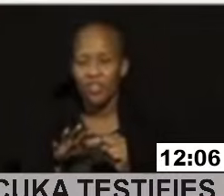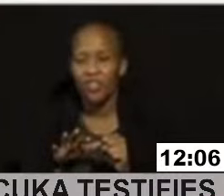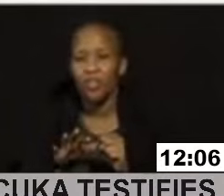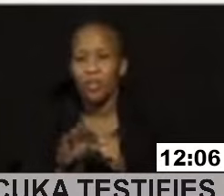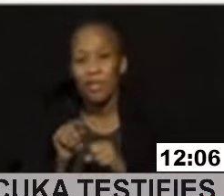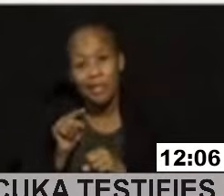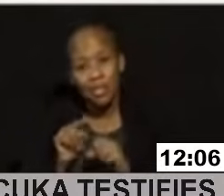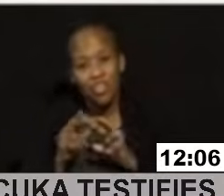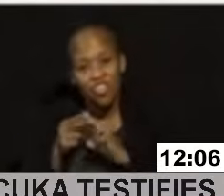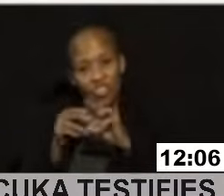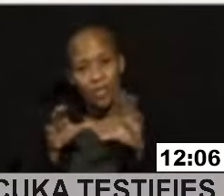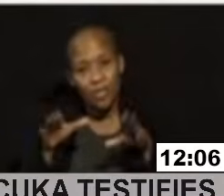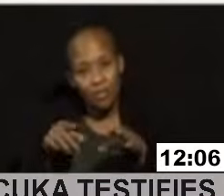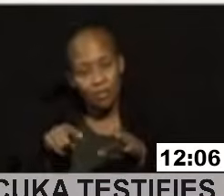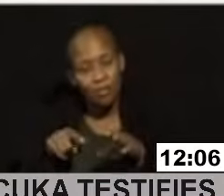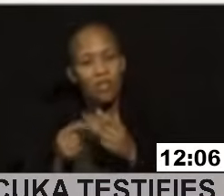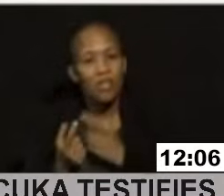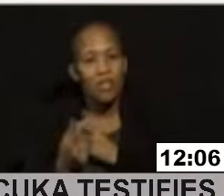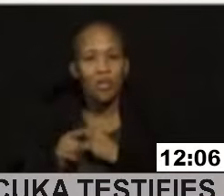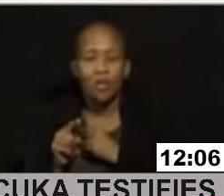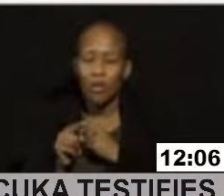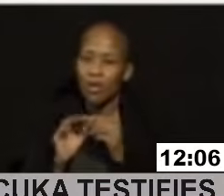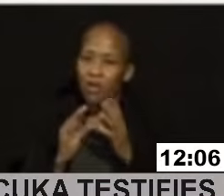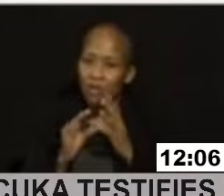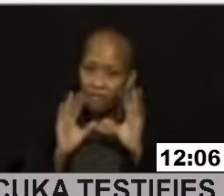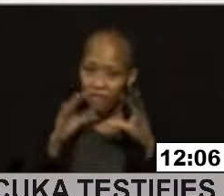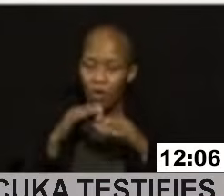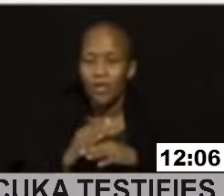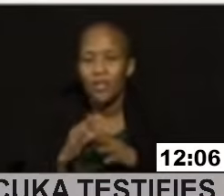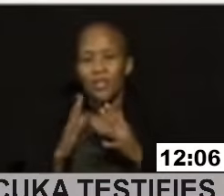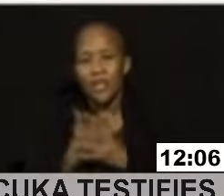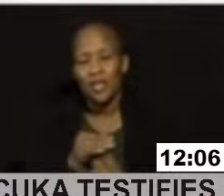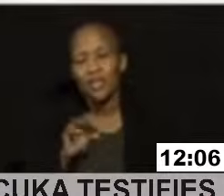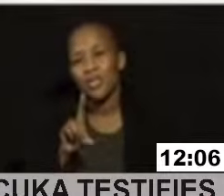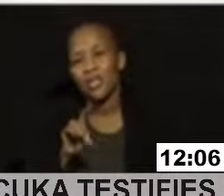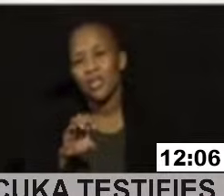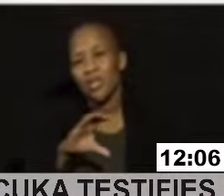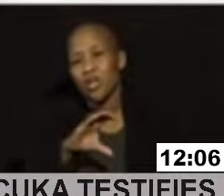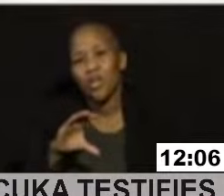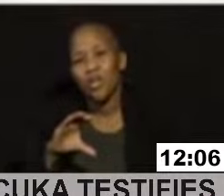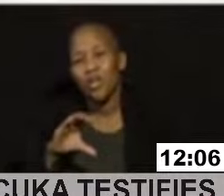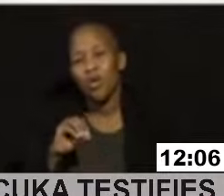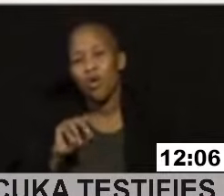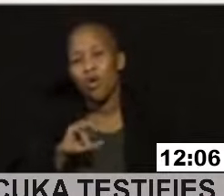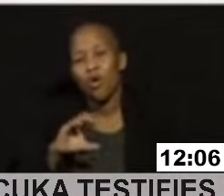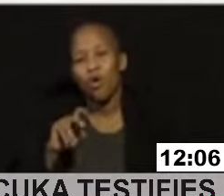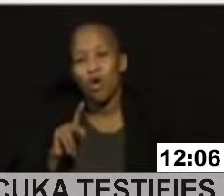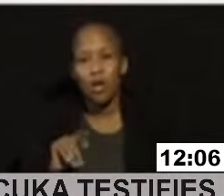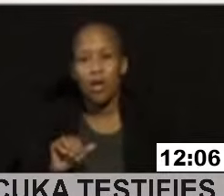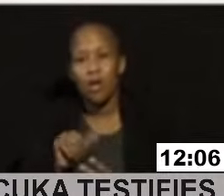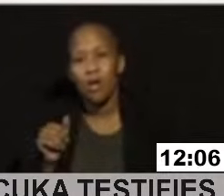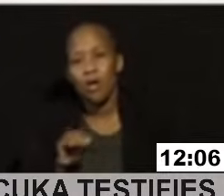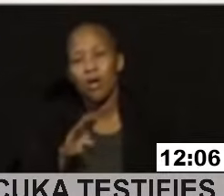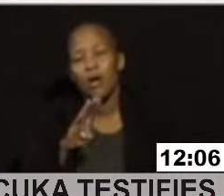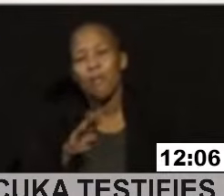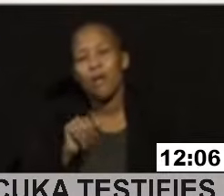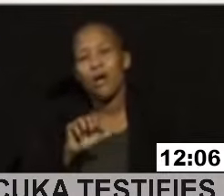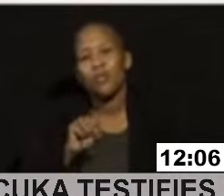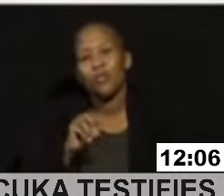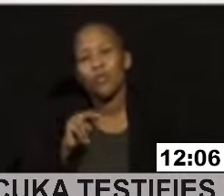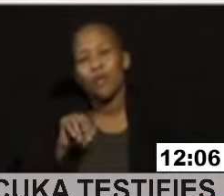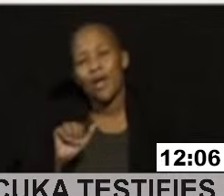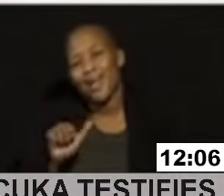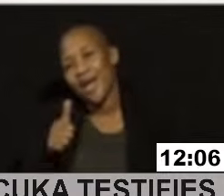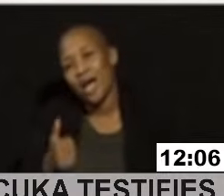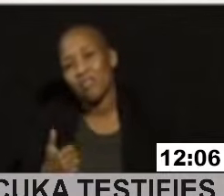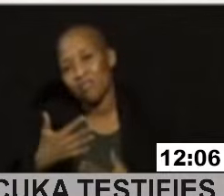of De Kock, Volta Passon, and others. Indeed, they